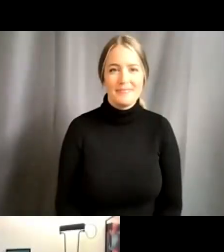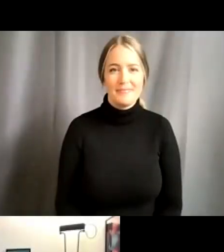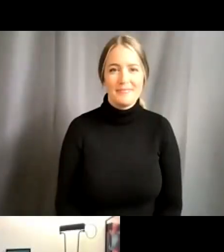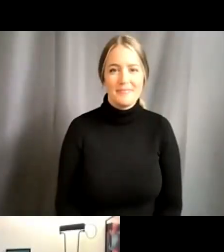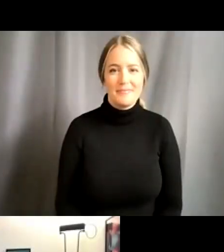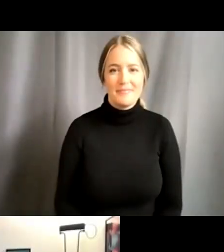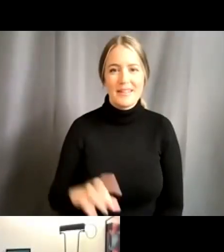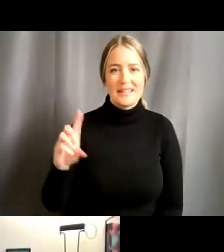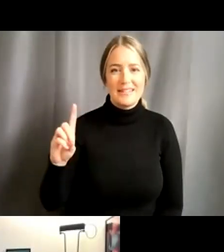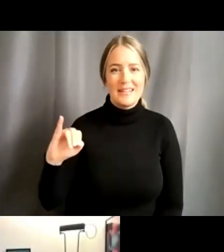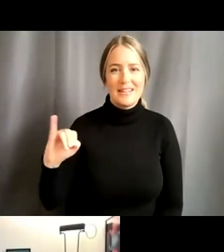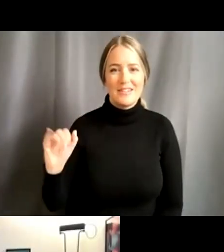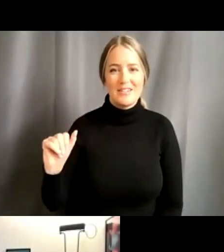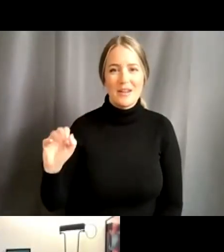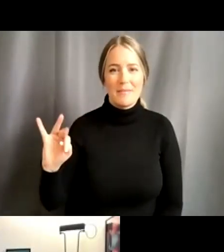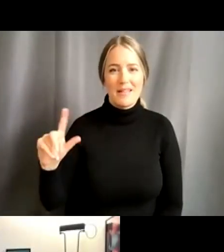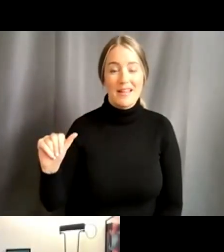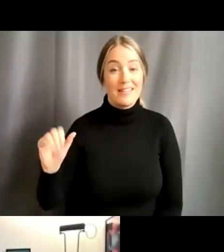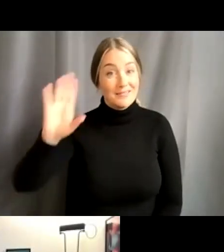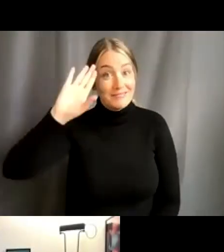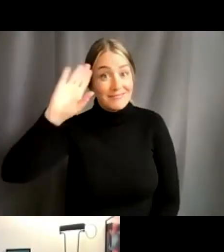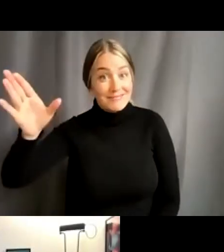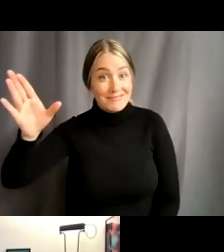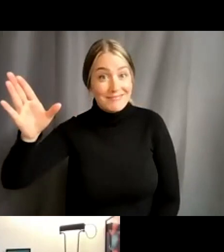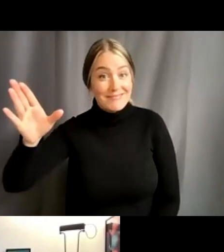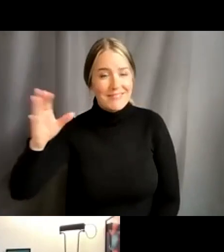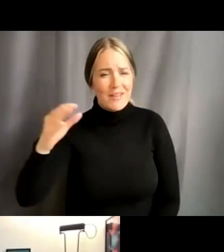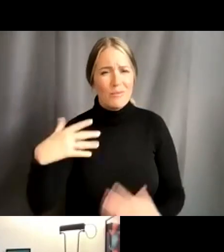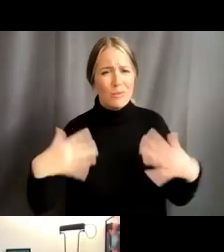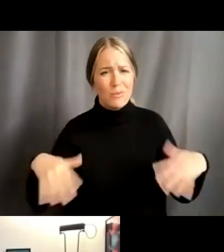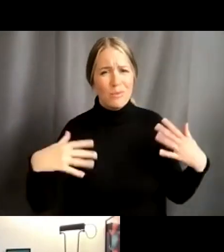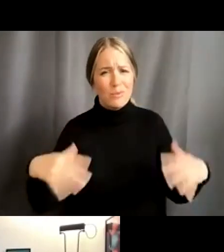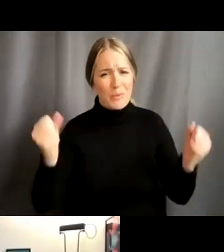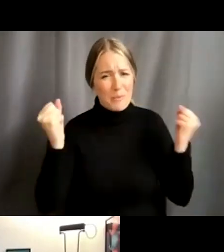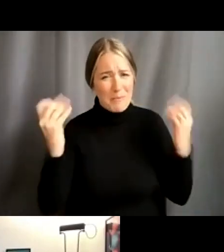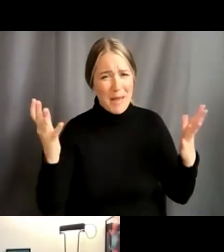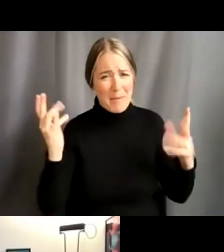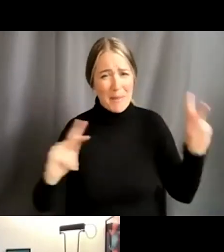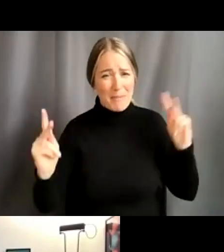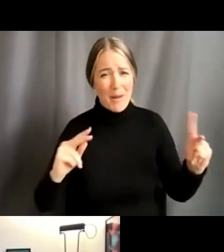Hello. All right, we've got a great group coming in here.